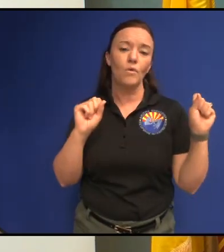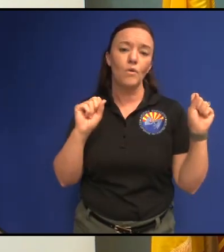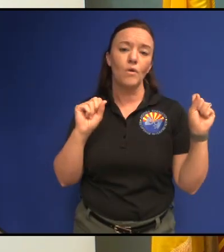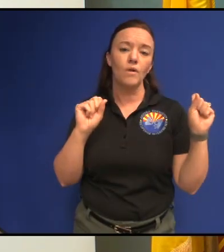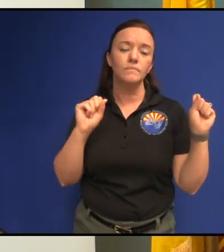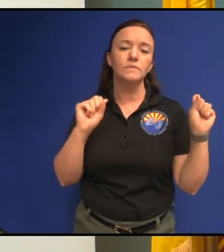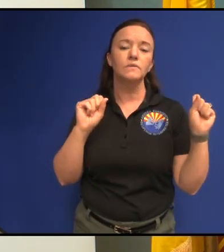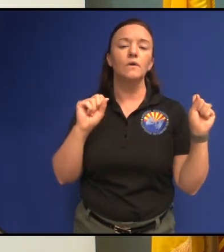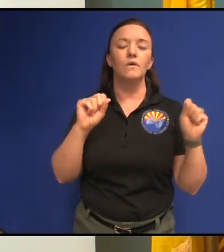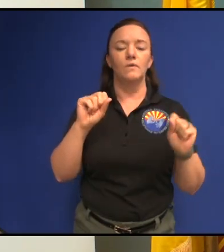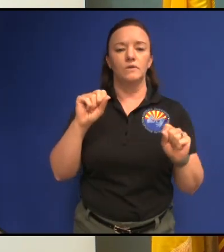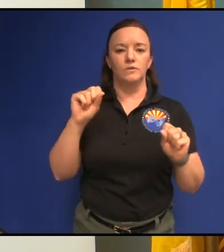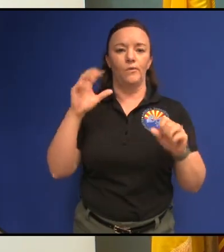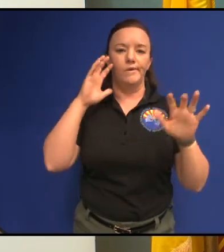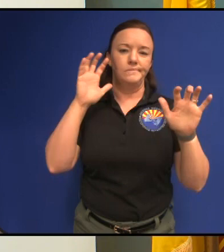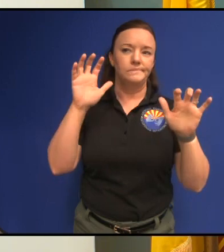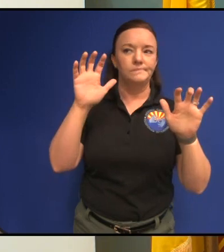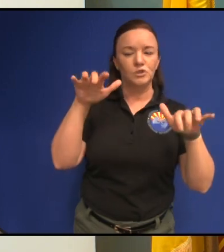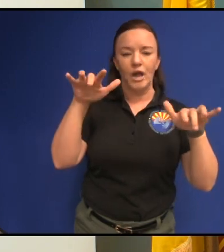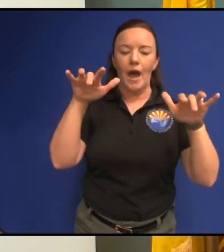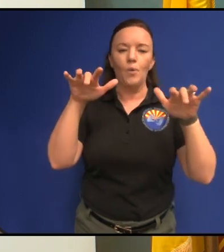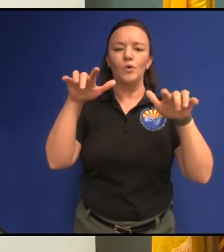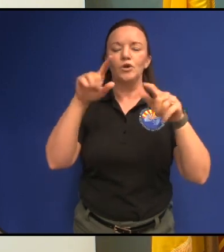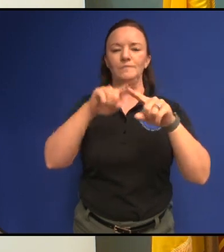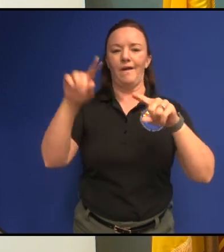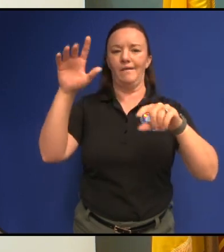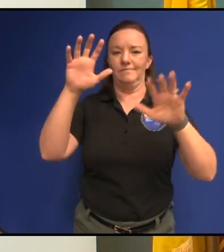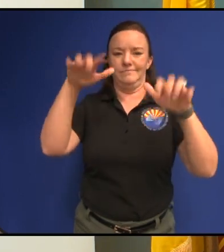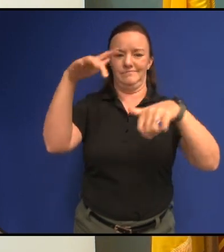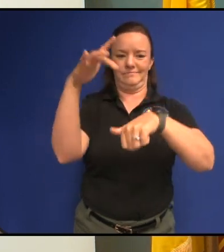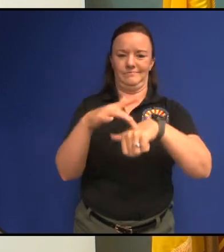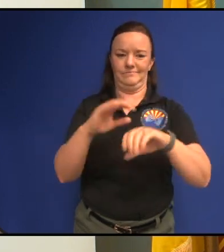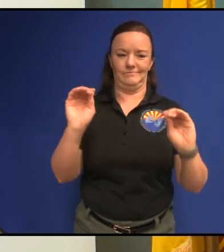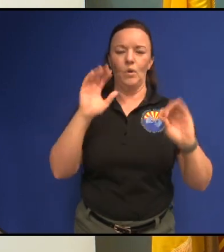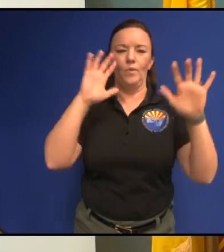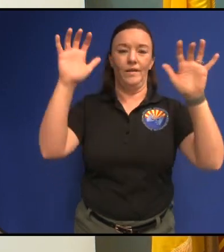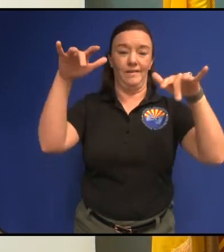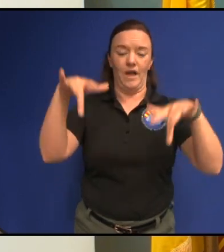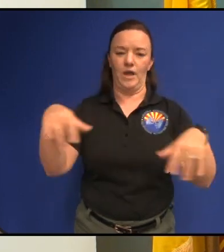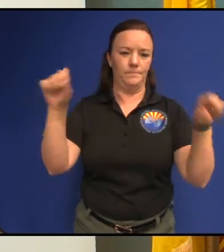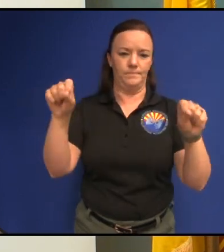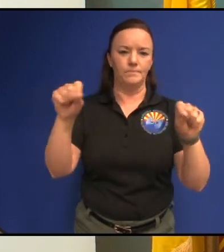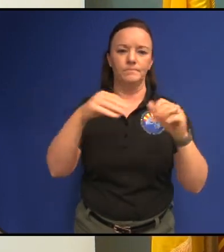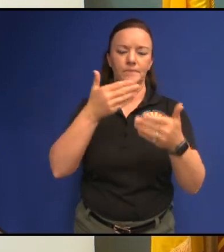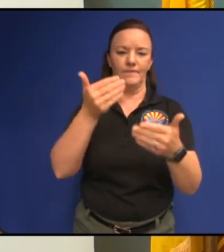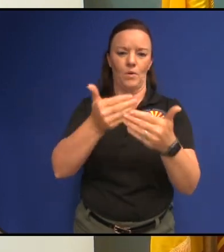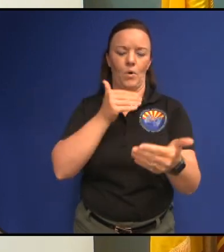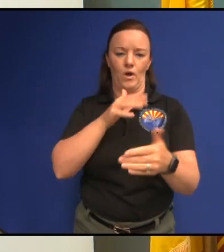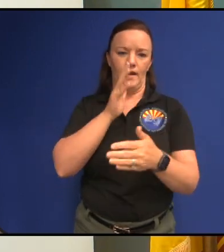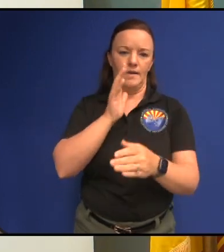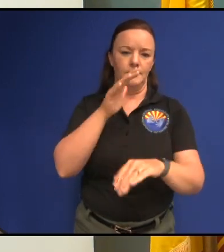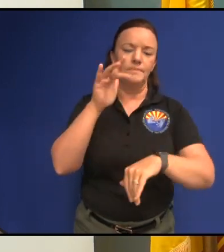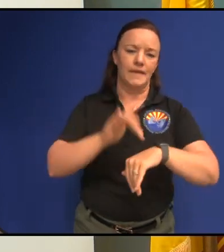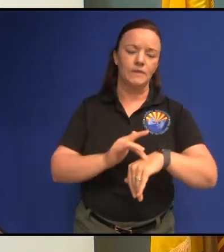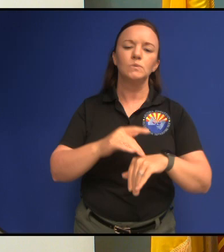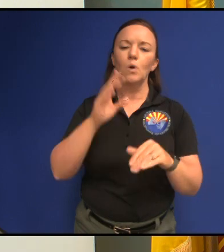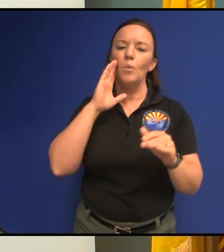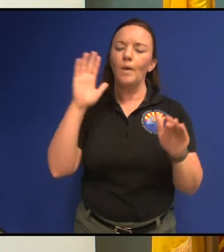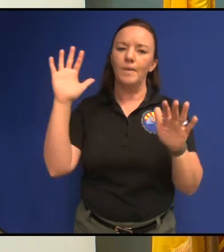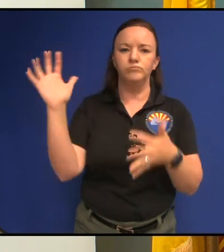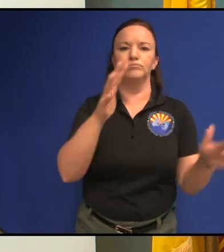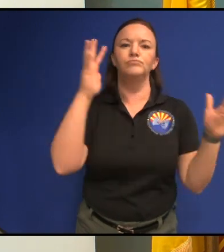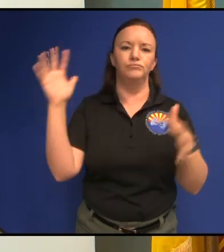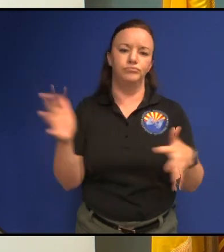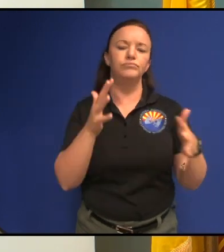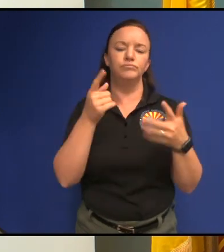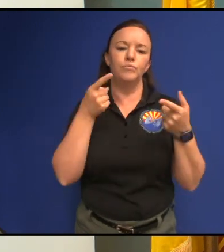virga showers. So we're going to have some pretty gusty winds with those while we have those red flag warning conditions in place. But you'll look here to